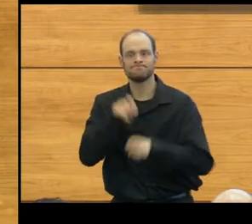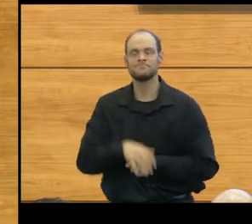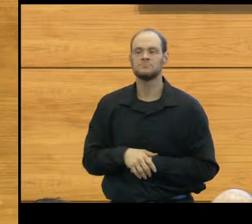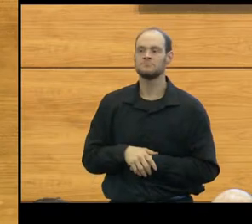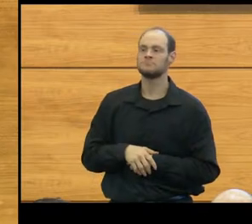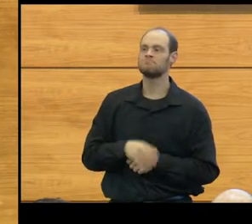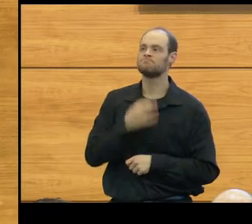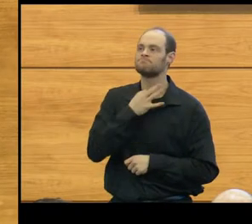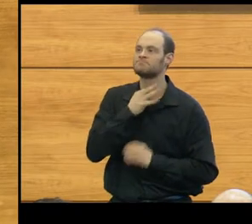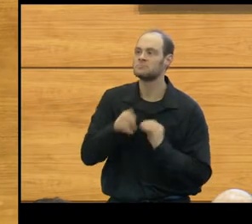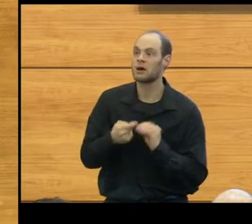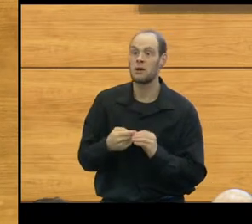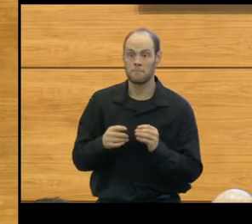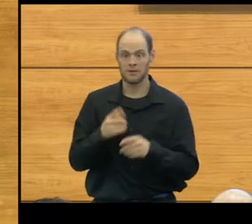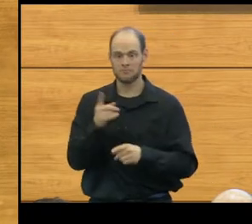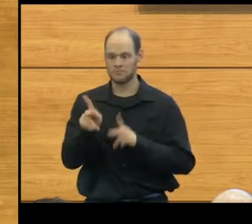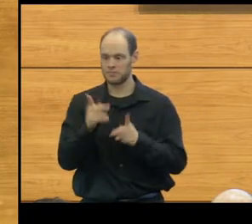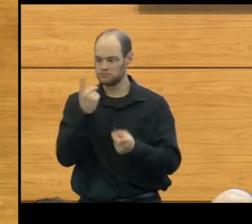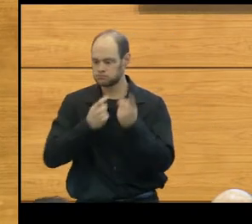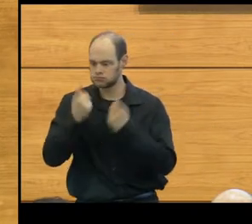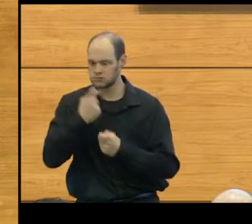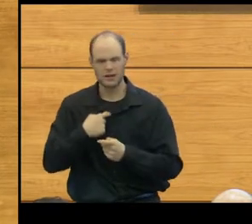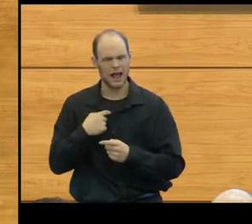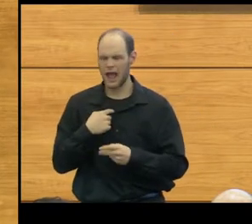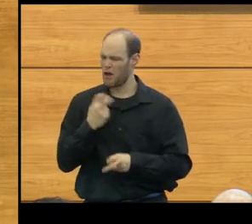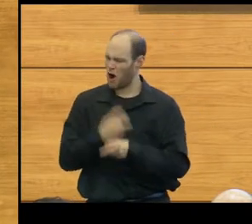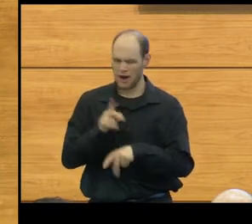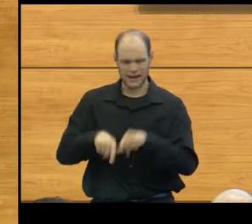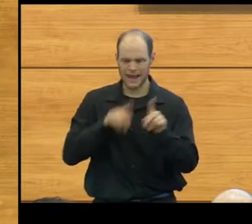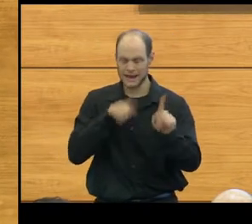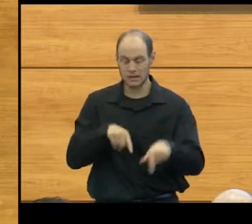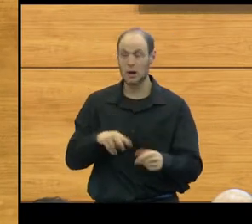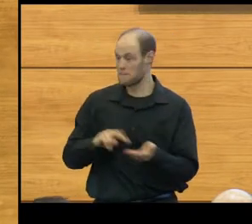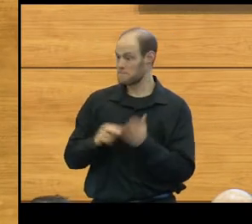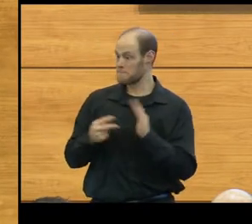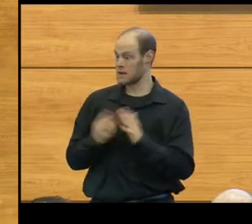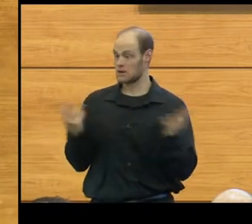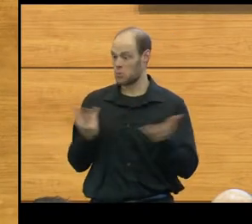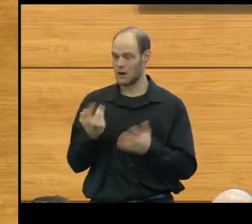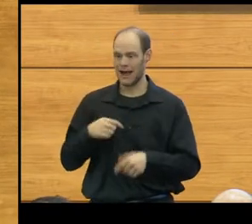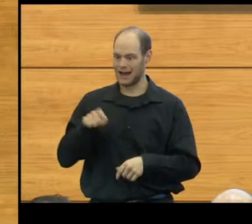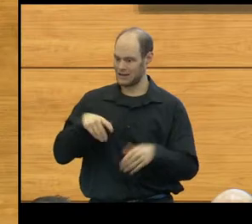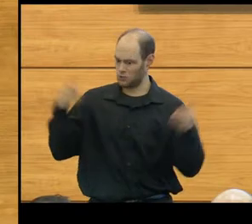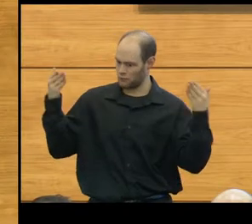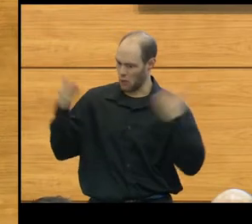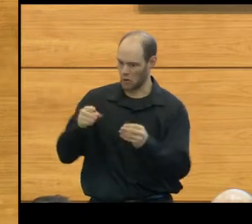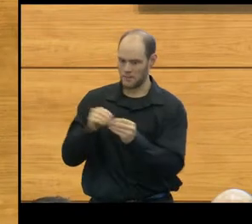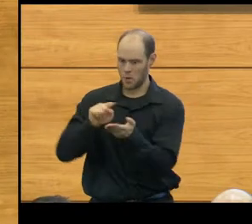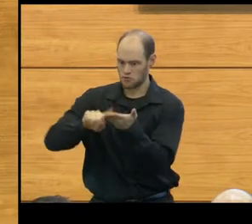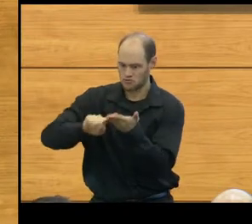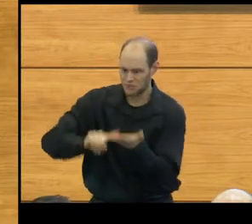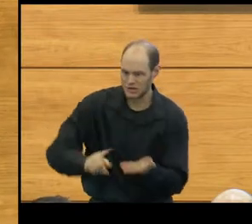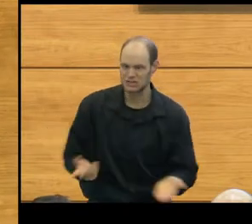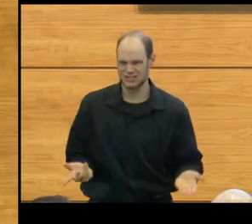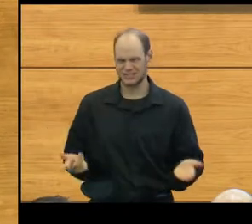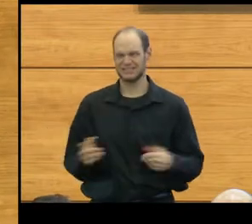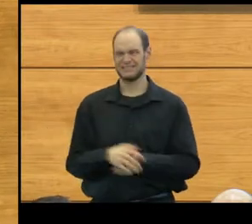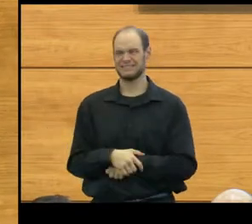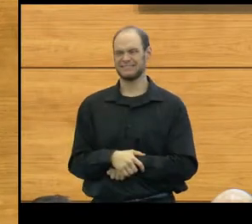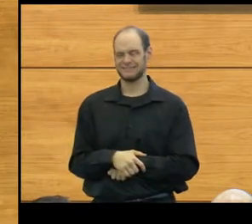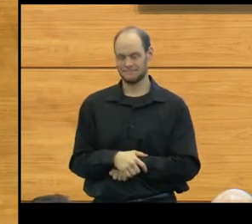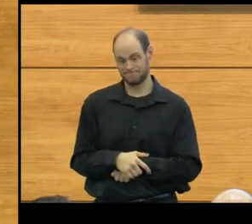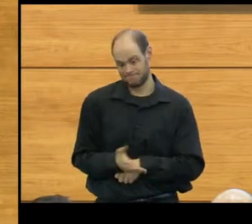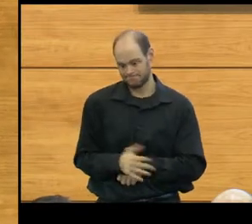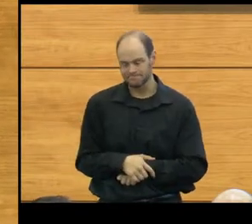questions that are asked of me that are the hardest that I can't answer means that's the area that I should be focusing on for my next question and